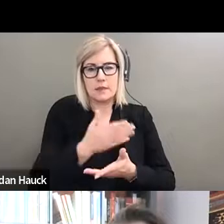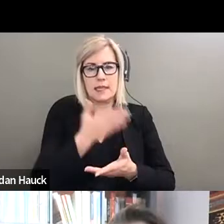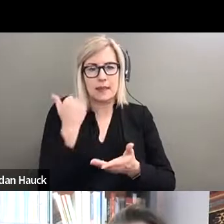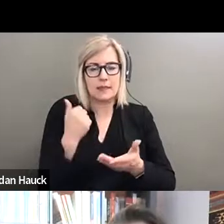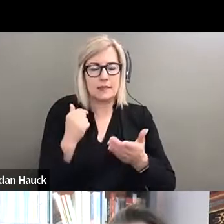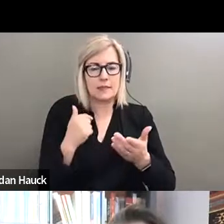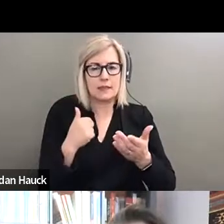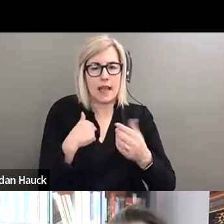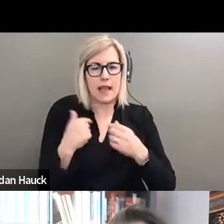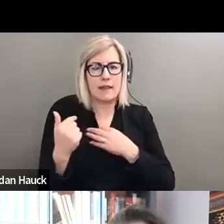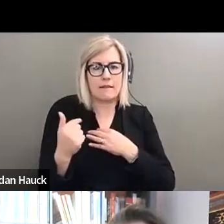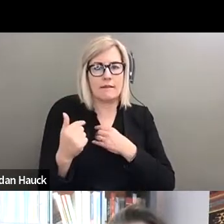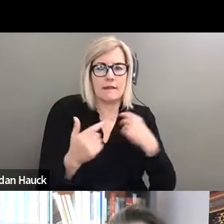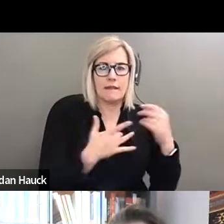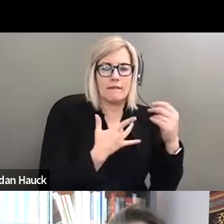as though